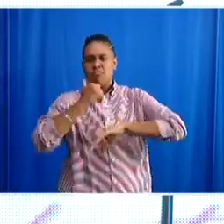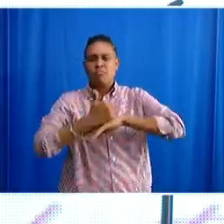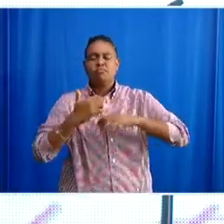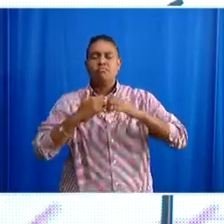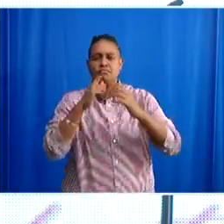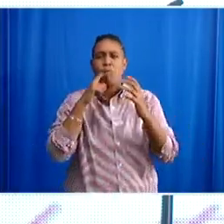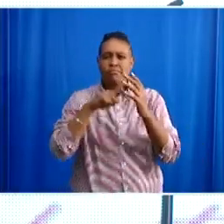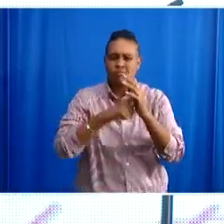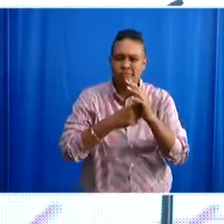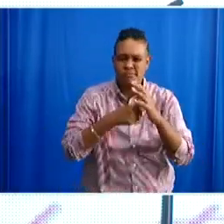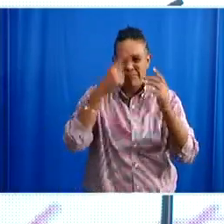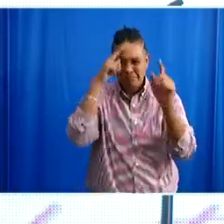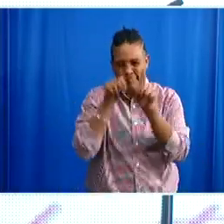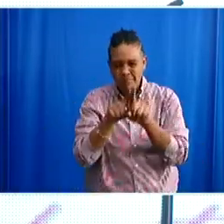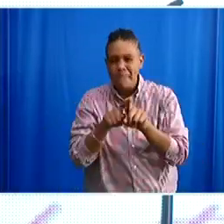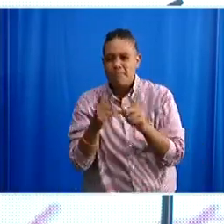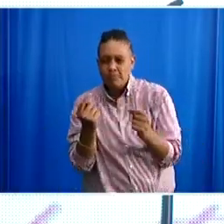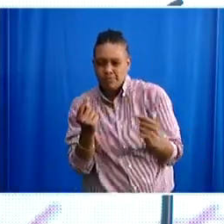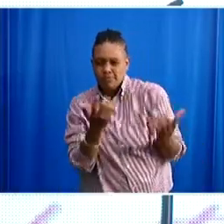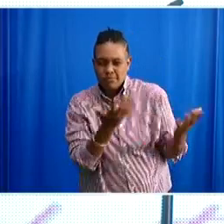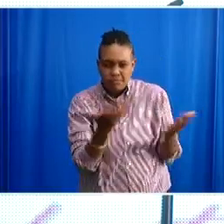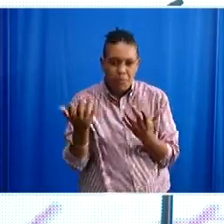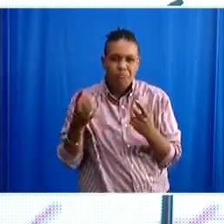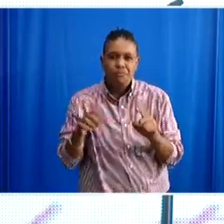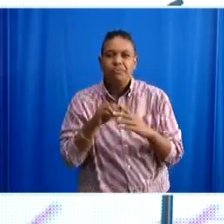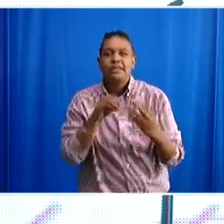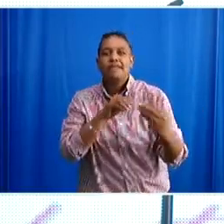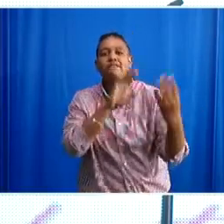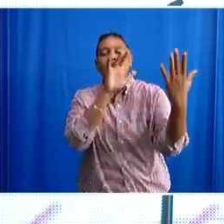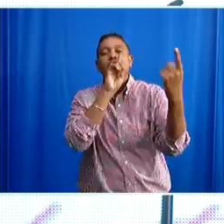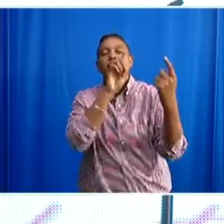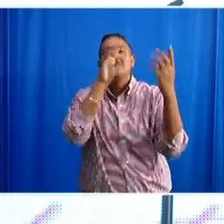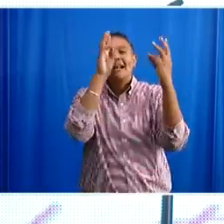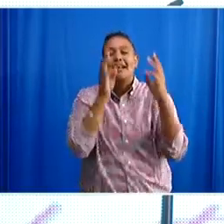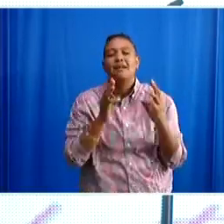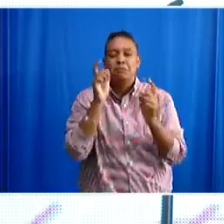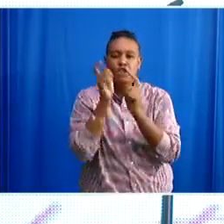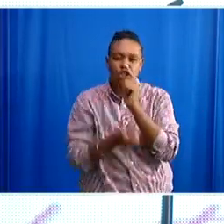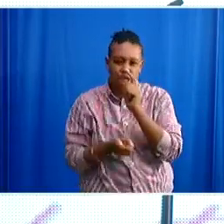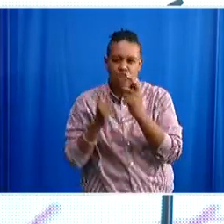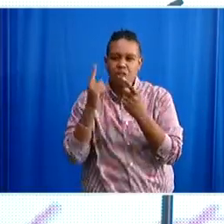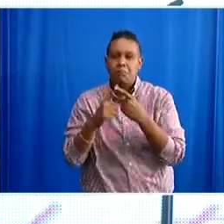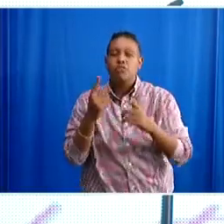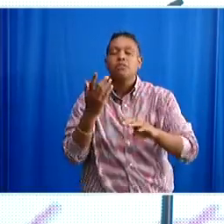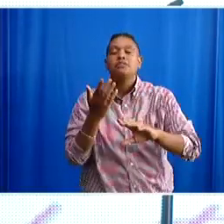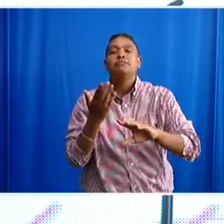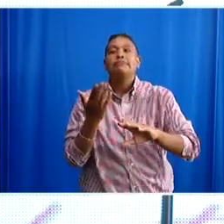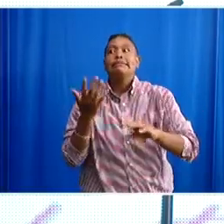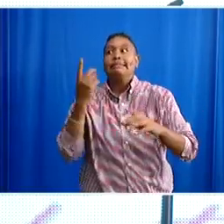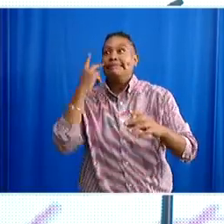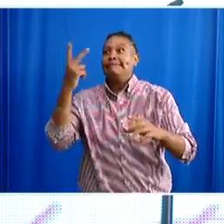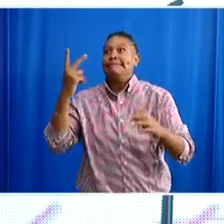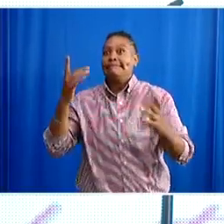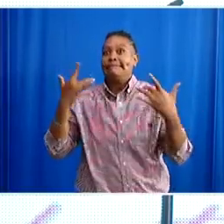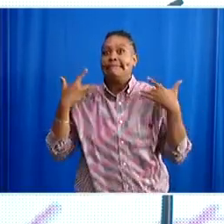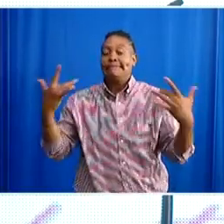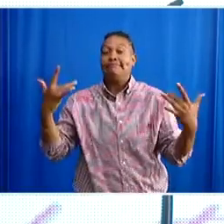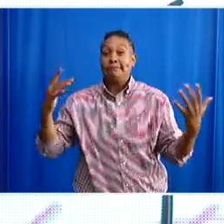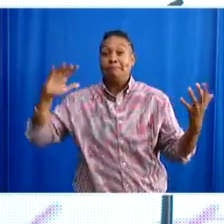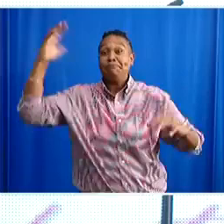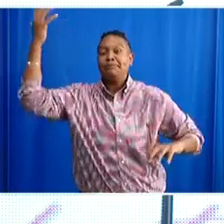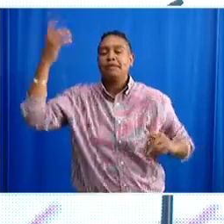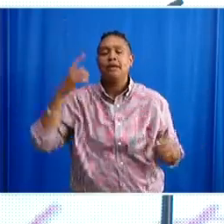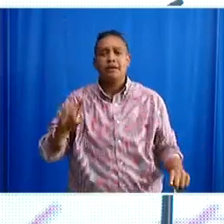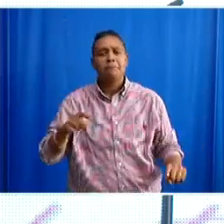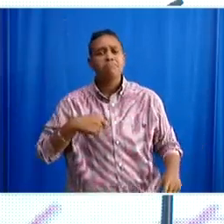key conventions and agreements in the face of climate change and escalating events.